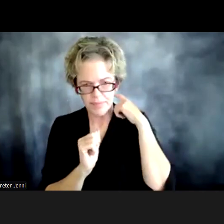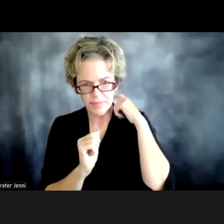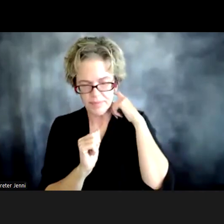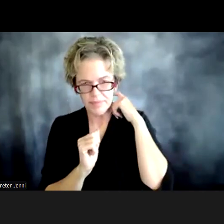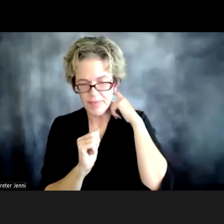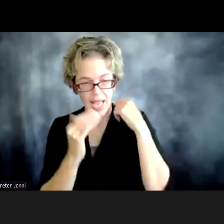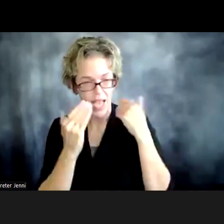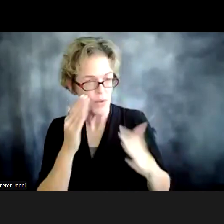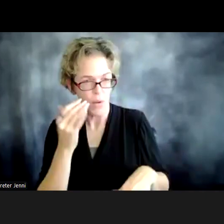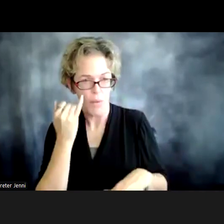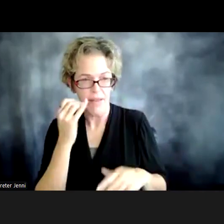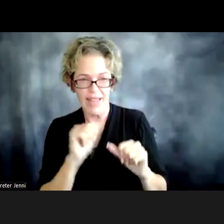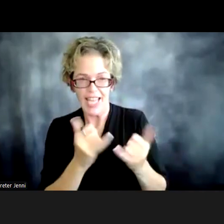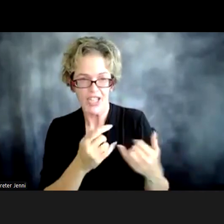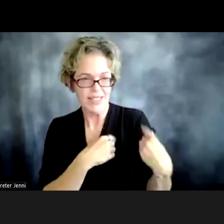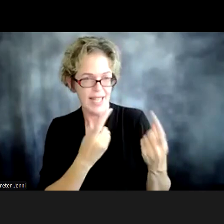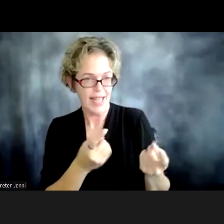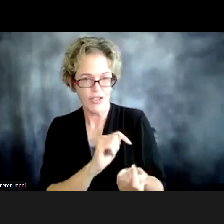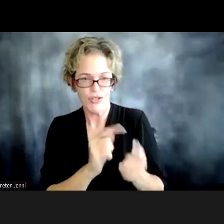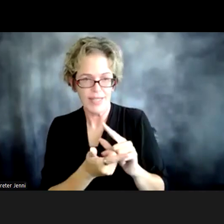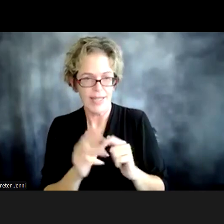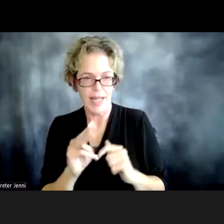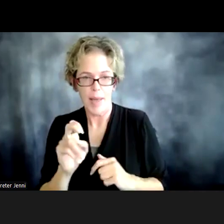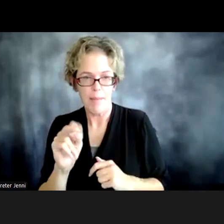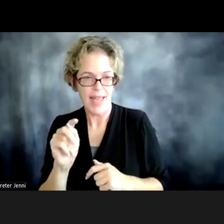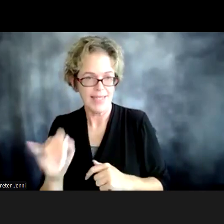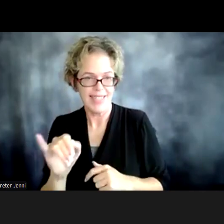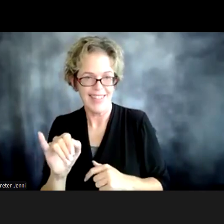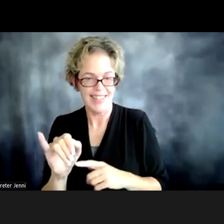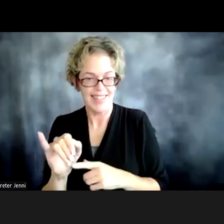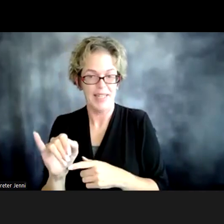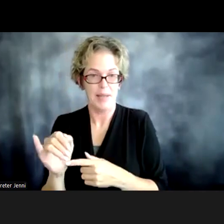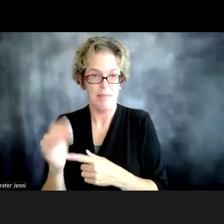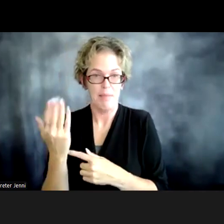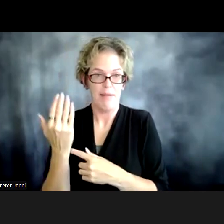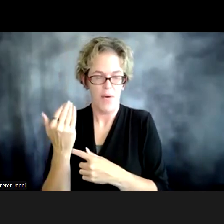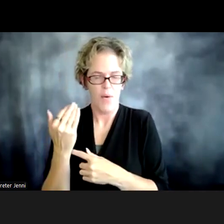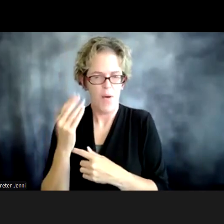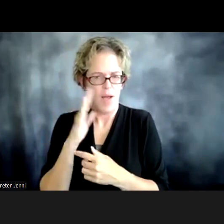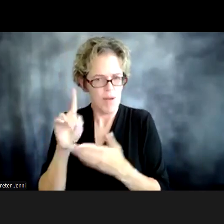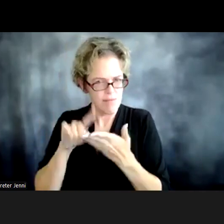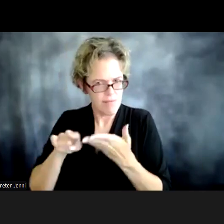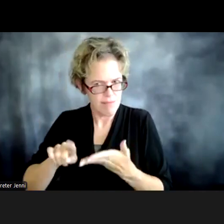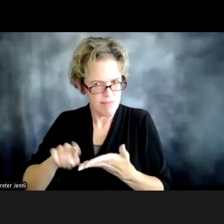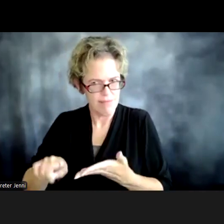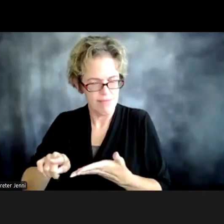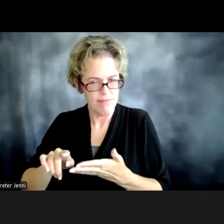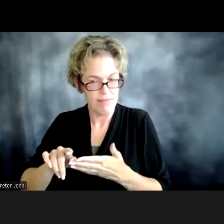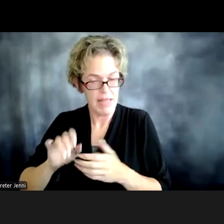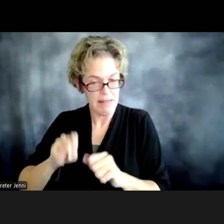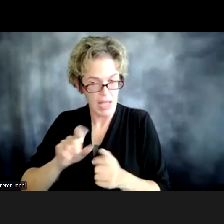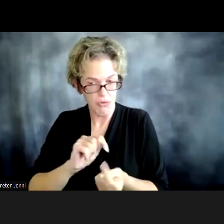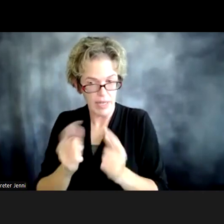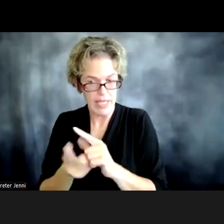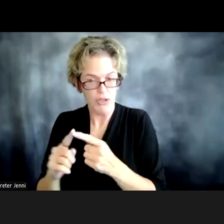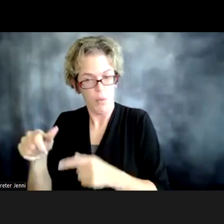know that the agency has ever translated a Mentimeter before, so we're going to take a look on how that might translate into other languages,